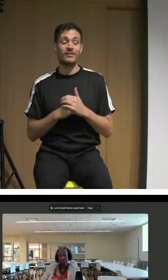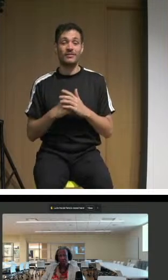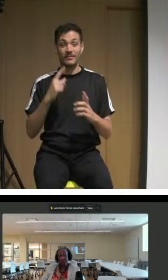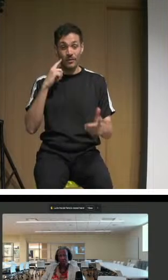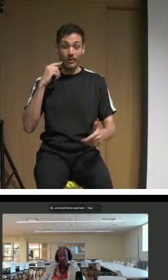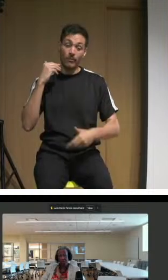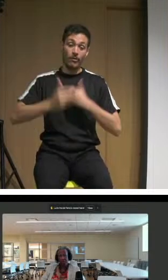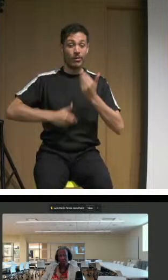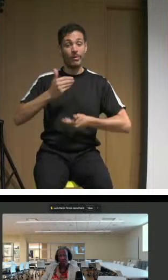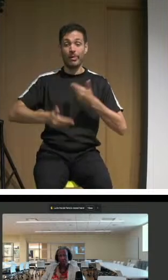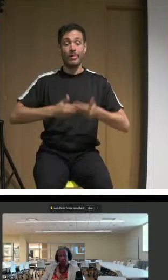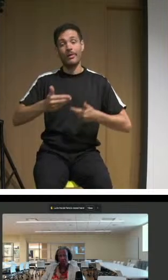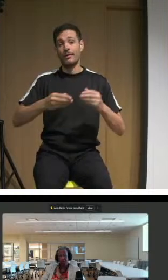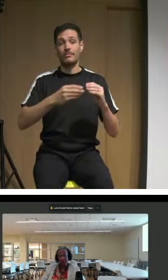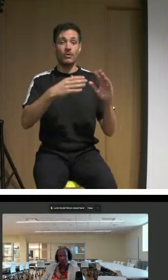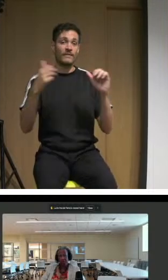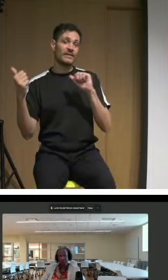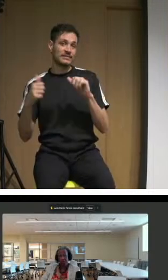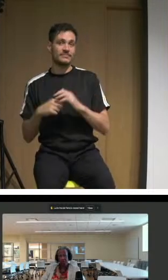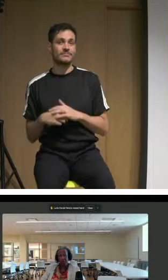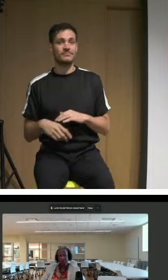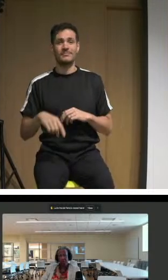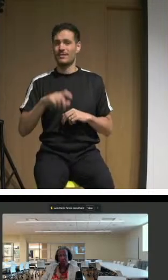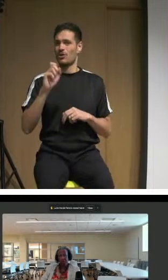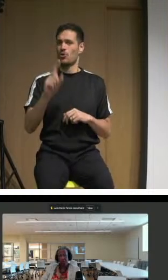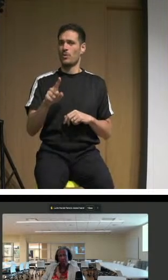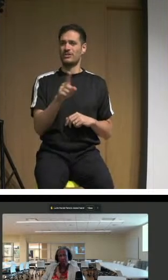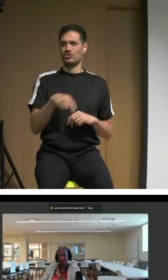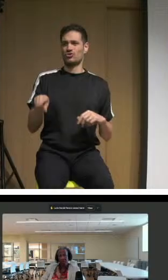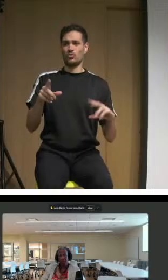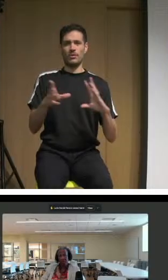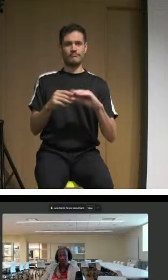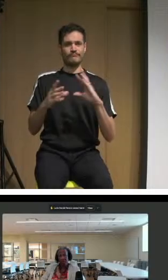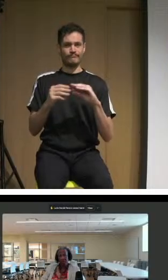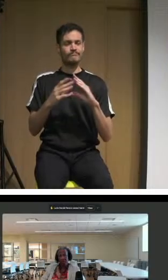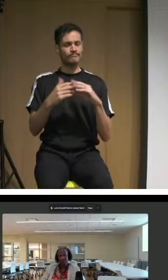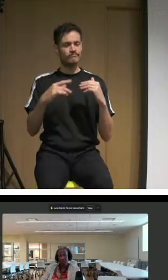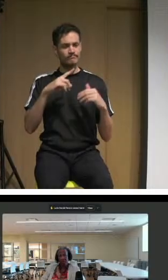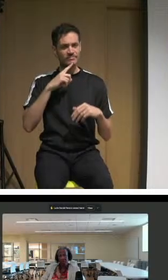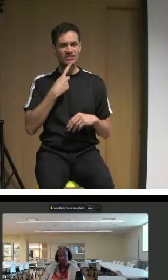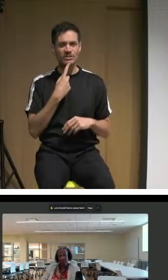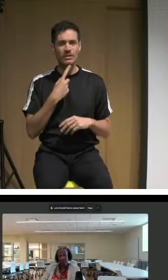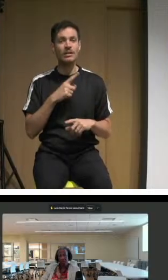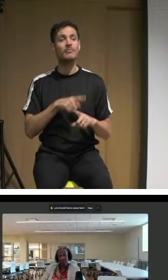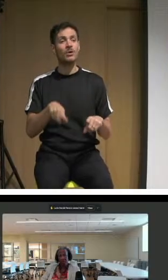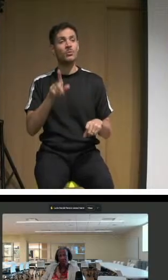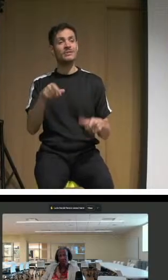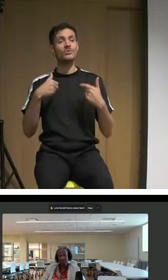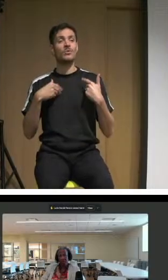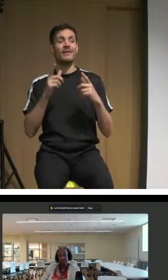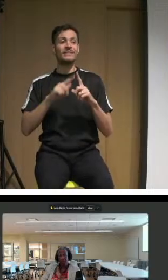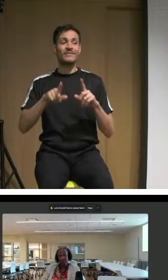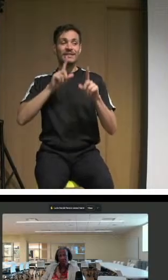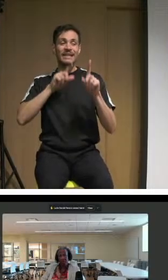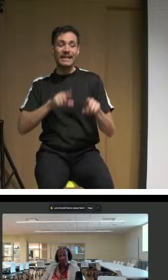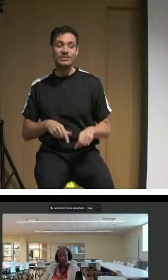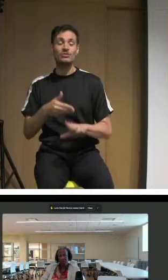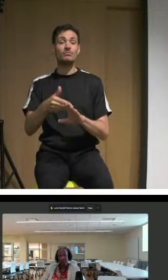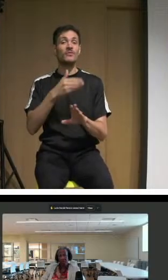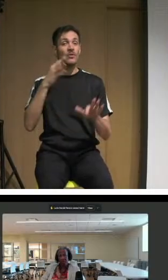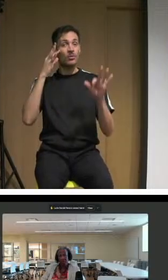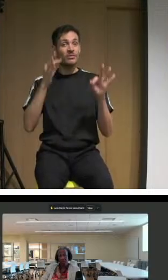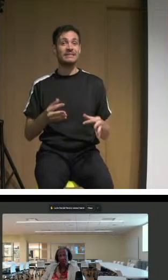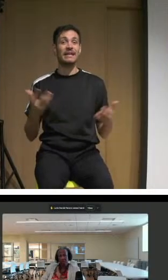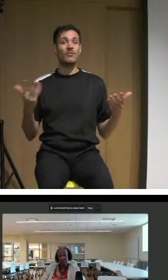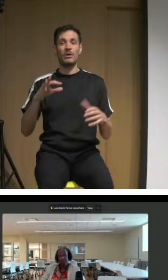The questions that are raised, I think, are serious. And we need to have answers to them before we decide what an election looks like, because